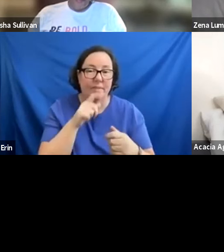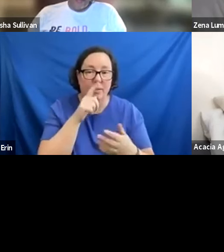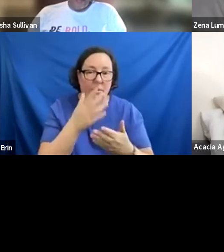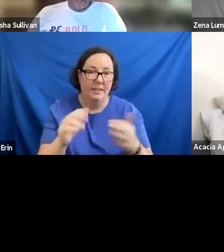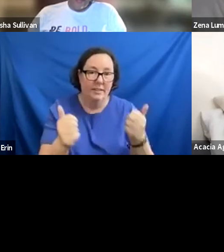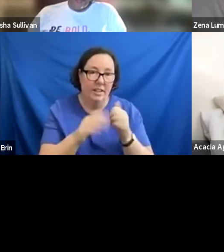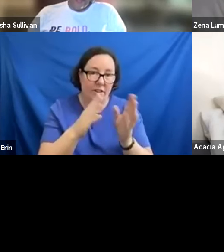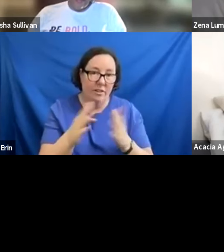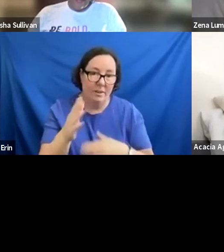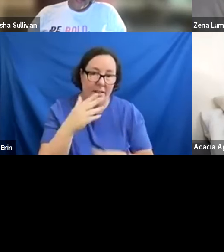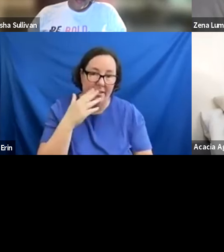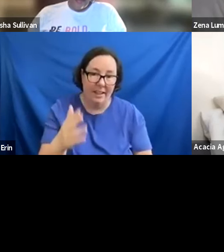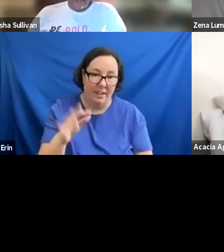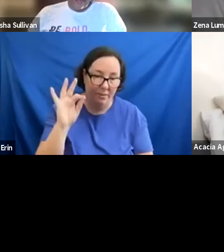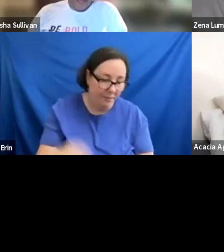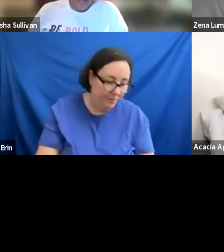plan.